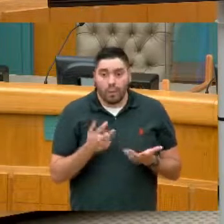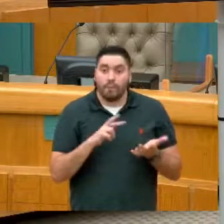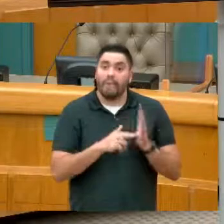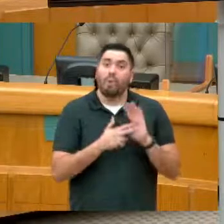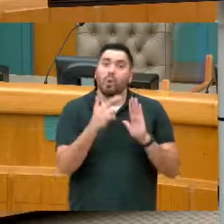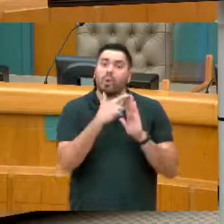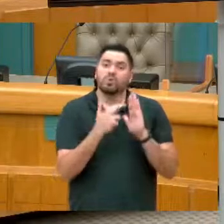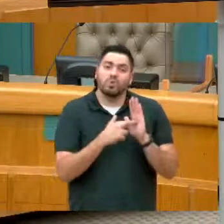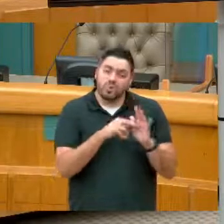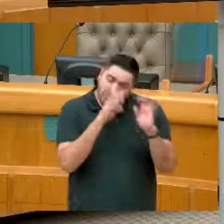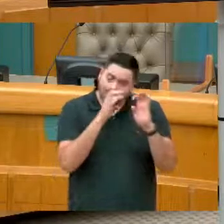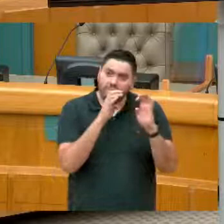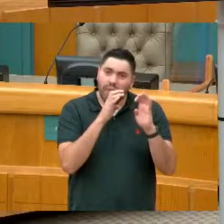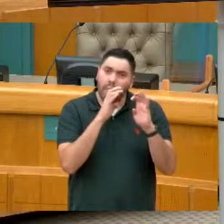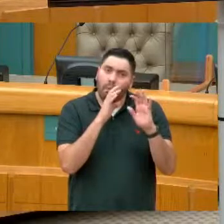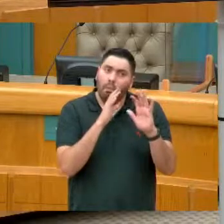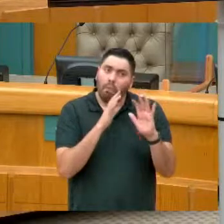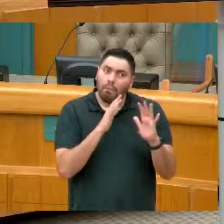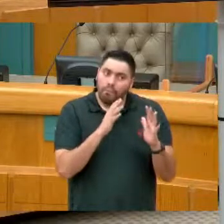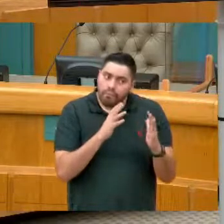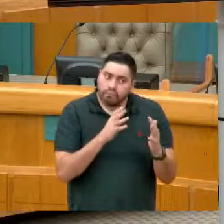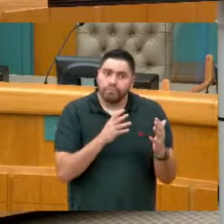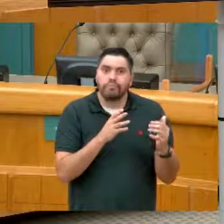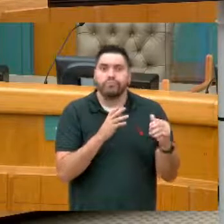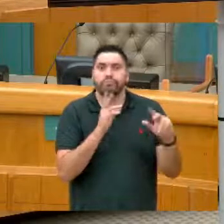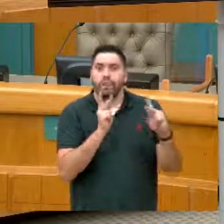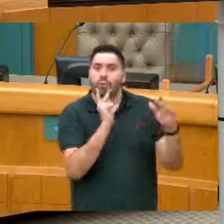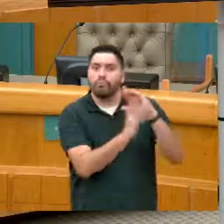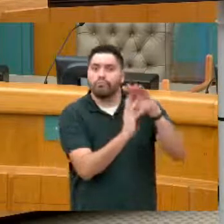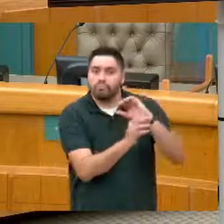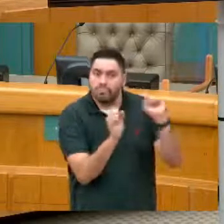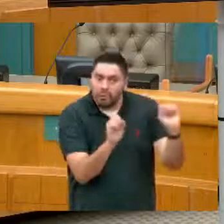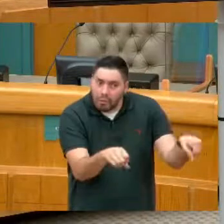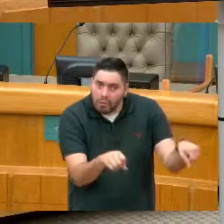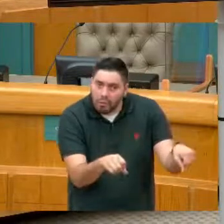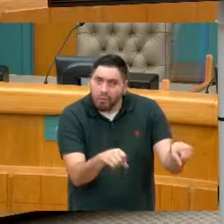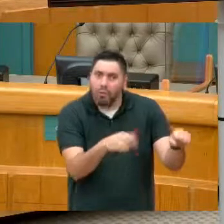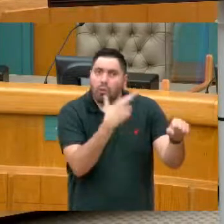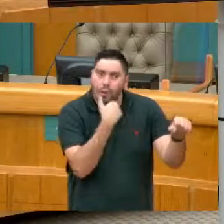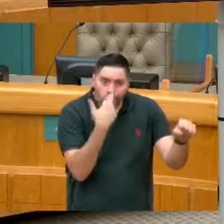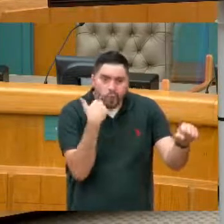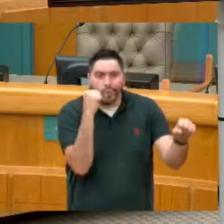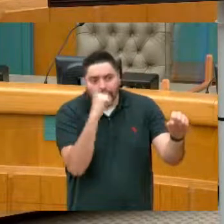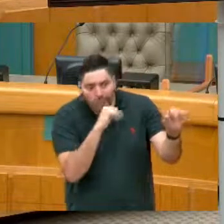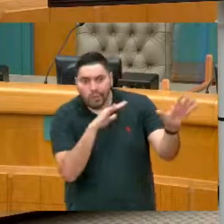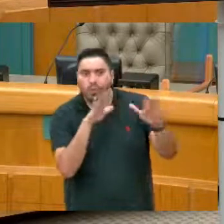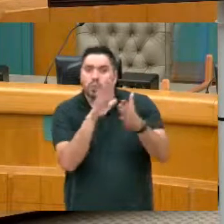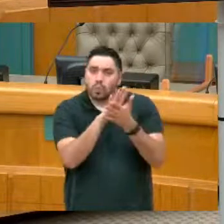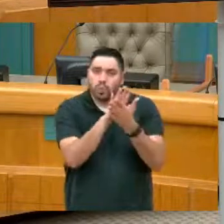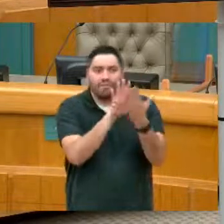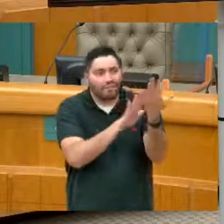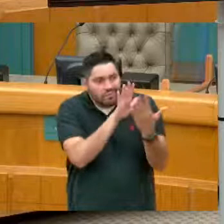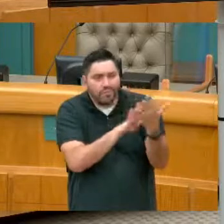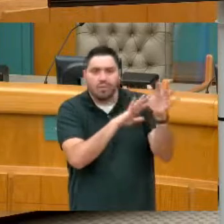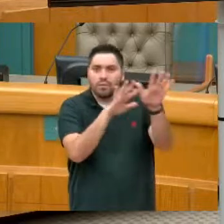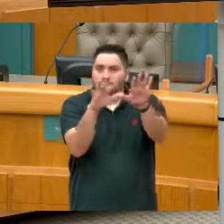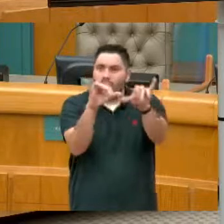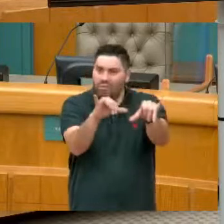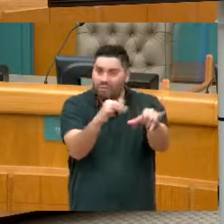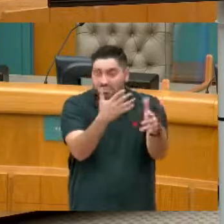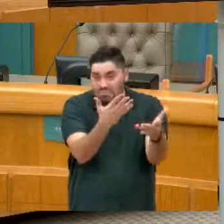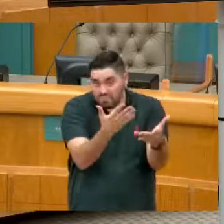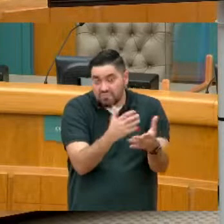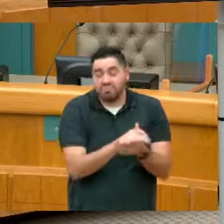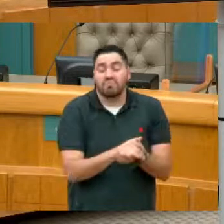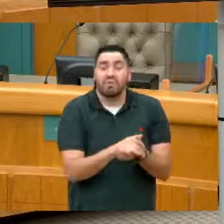into the flu season, if you will, up there, and transmission has increased just because of the change in the weather. Beyond